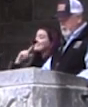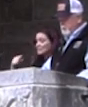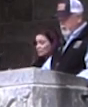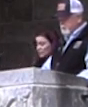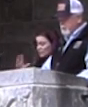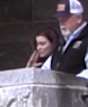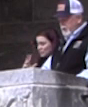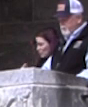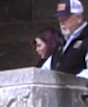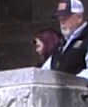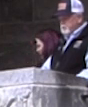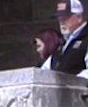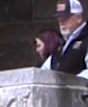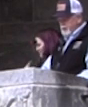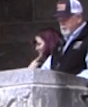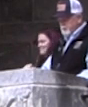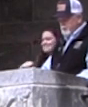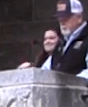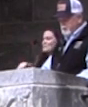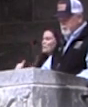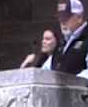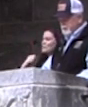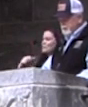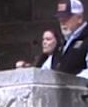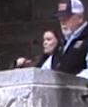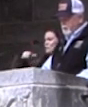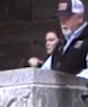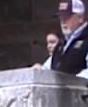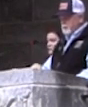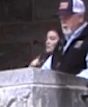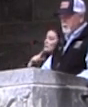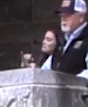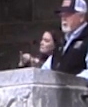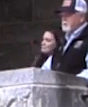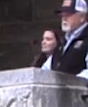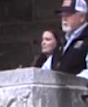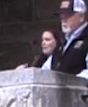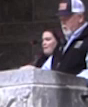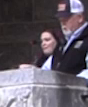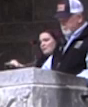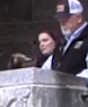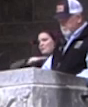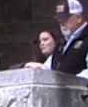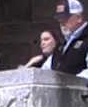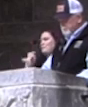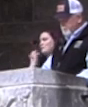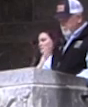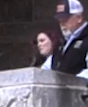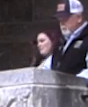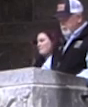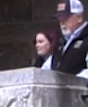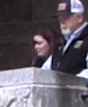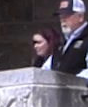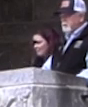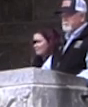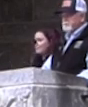hamper his comrades, he refused to retire to the next position, but remained to cover his company's withdrawal.